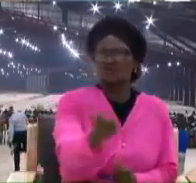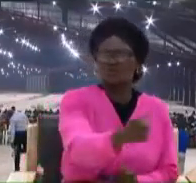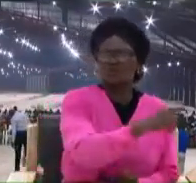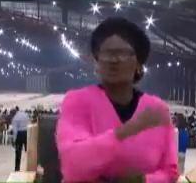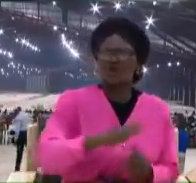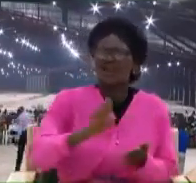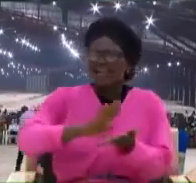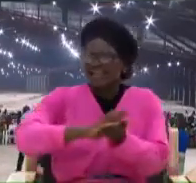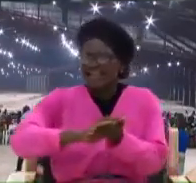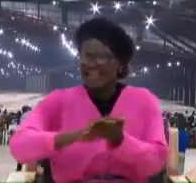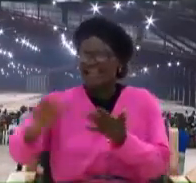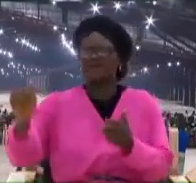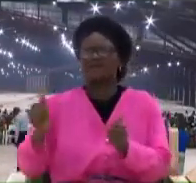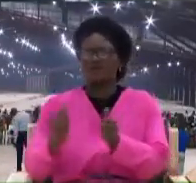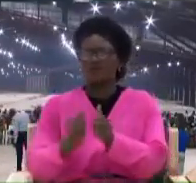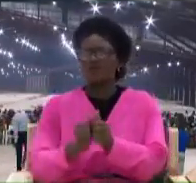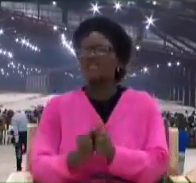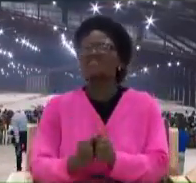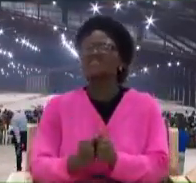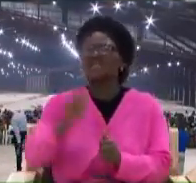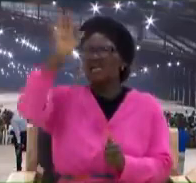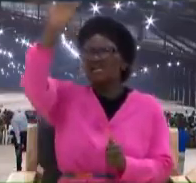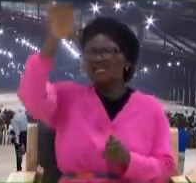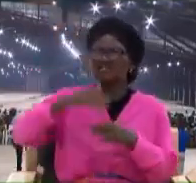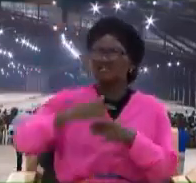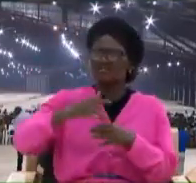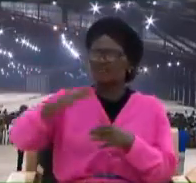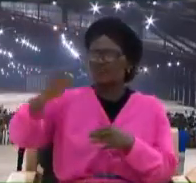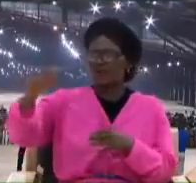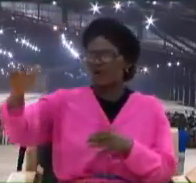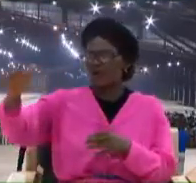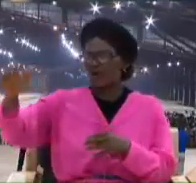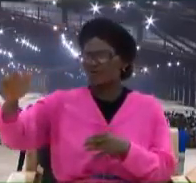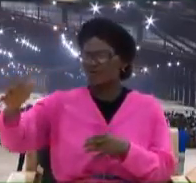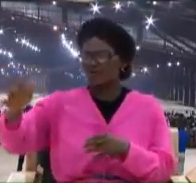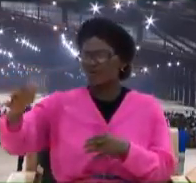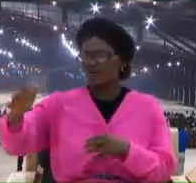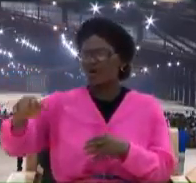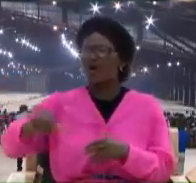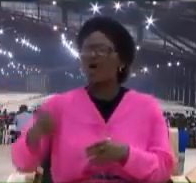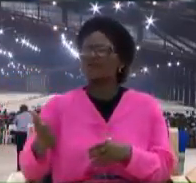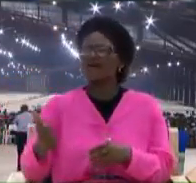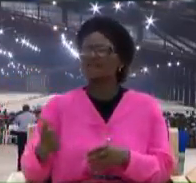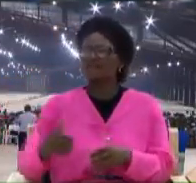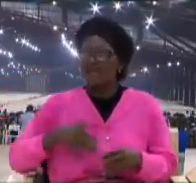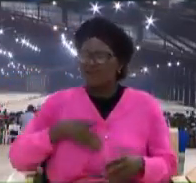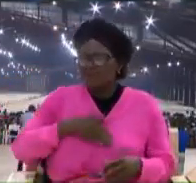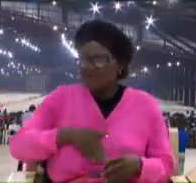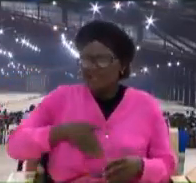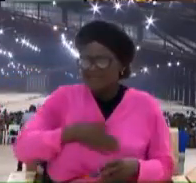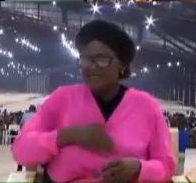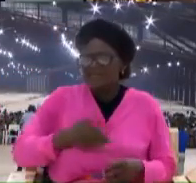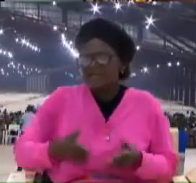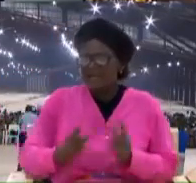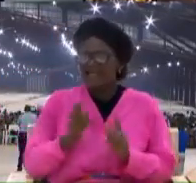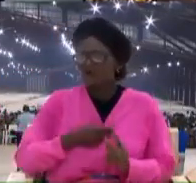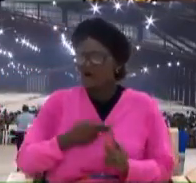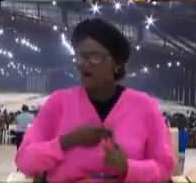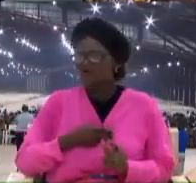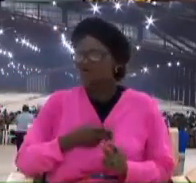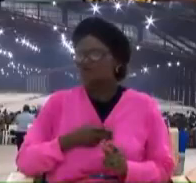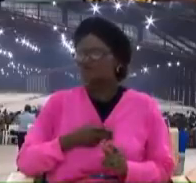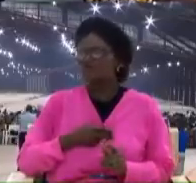us, let's stretch our hands towards these people and intercede for them. And pray that the one who saved our